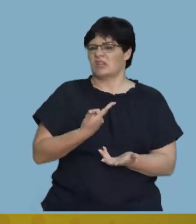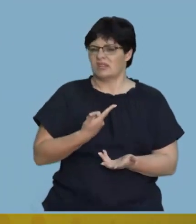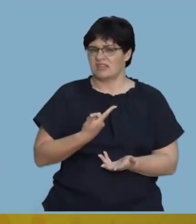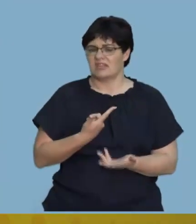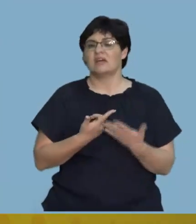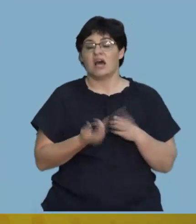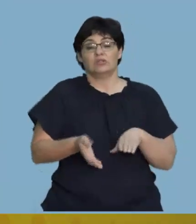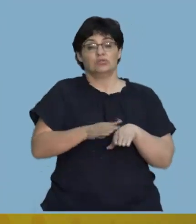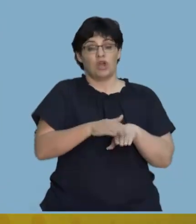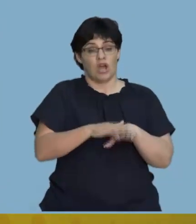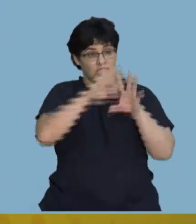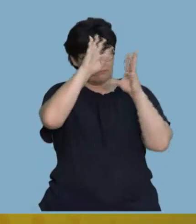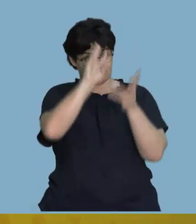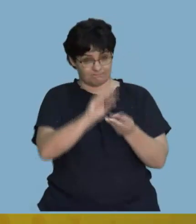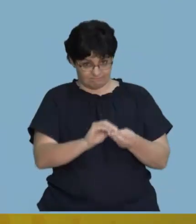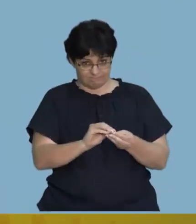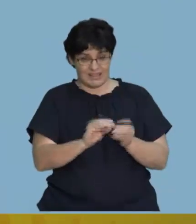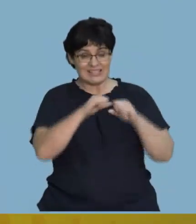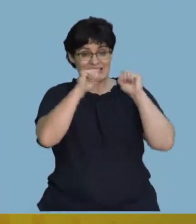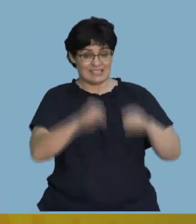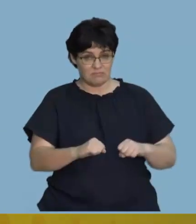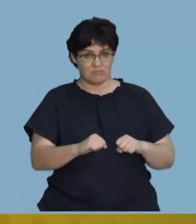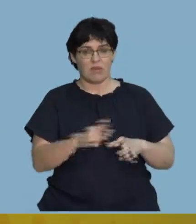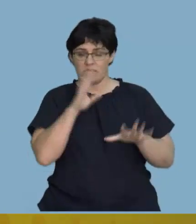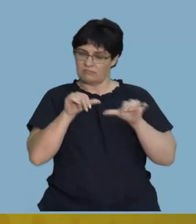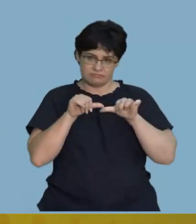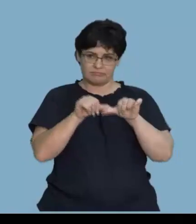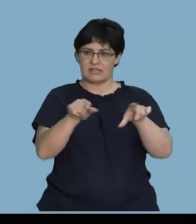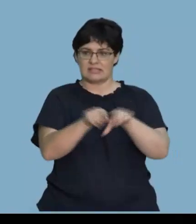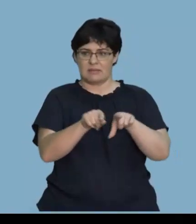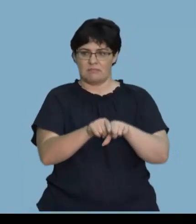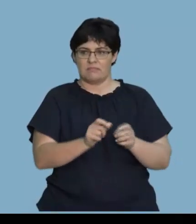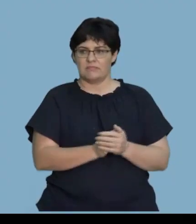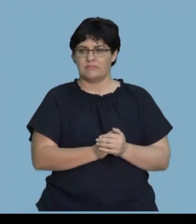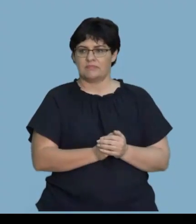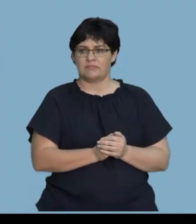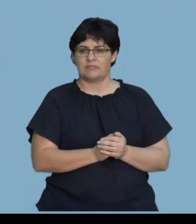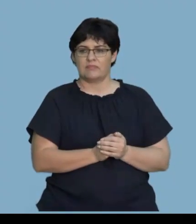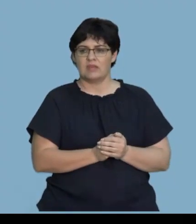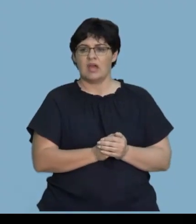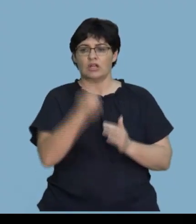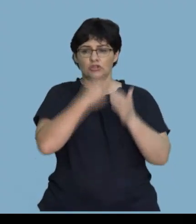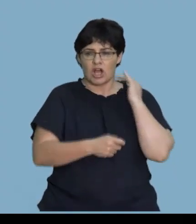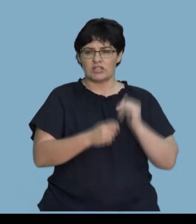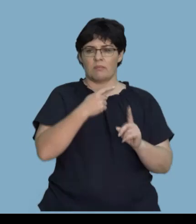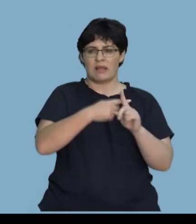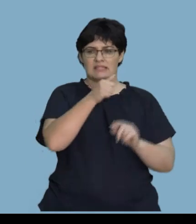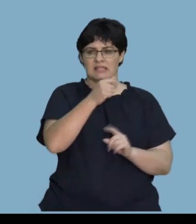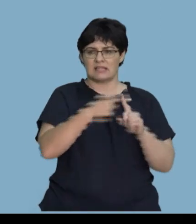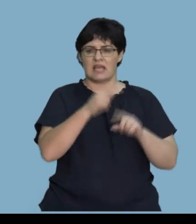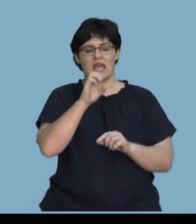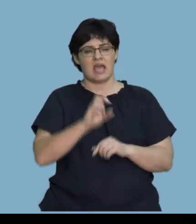the charge, the total charge that is in that system will remain the same, okay? And then it is brought close to sphere Y,